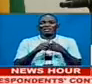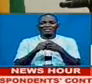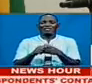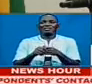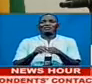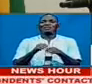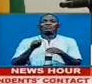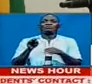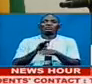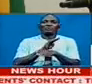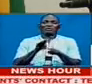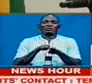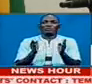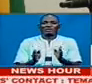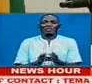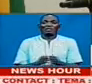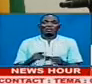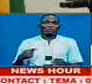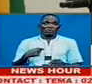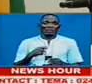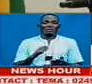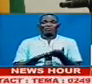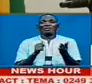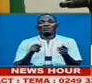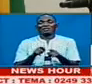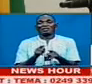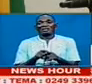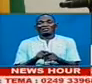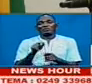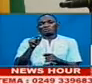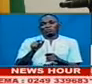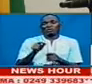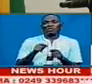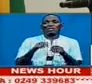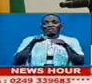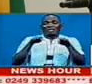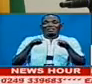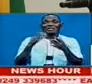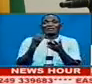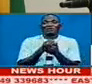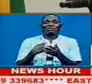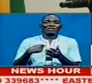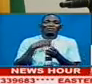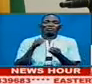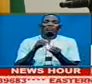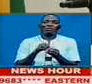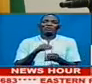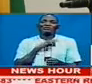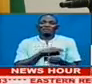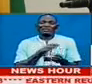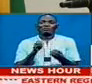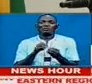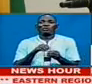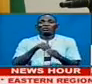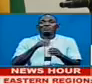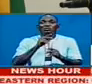tax economy because we believe that as a low tax economy, the incentives for more investment is there.